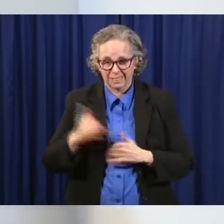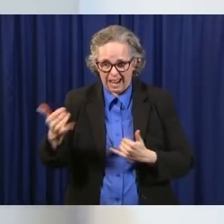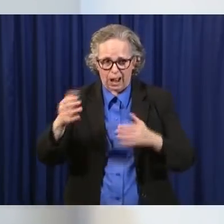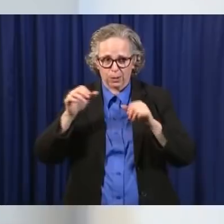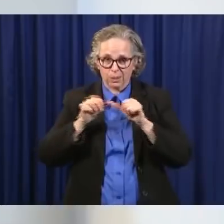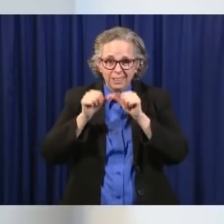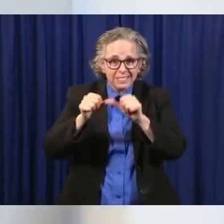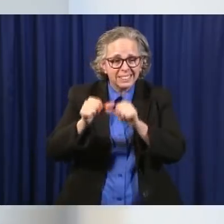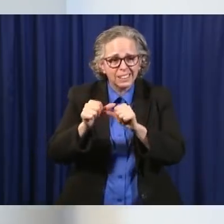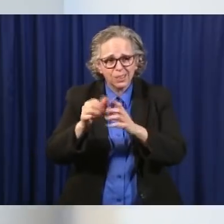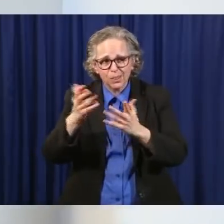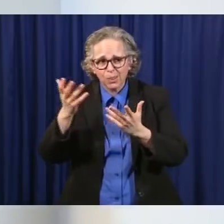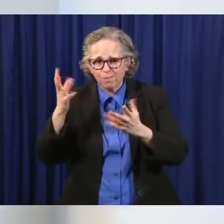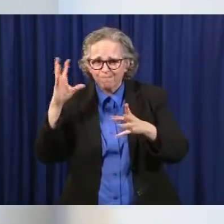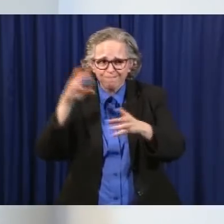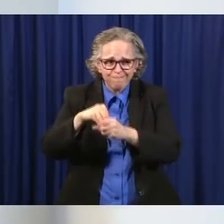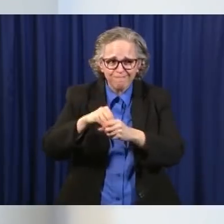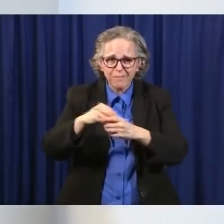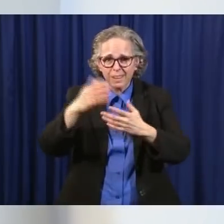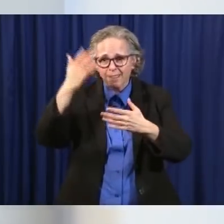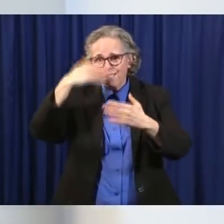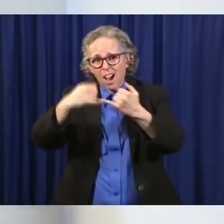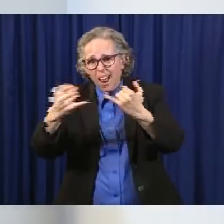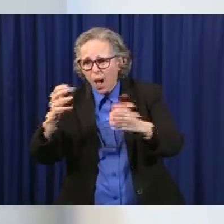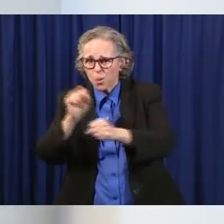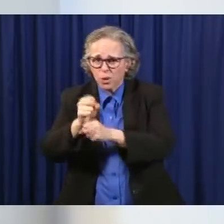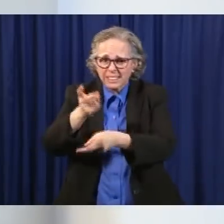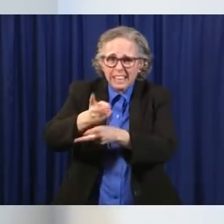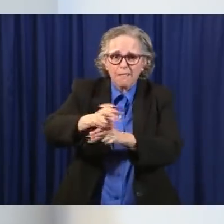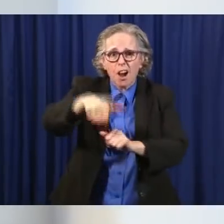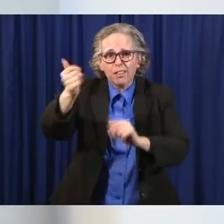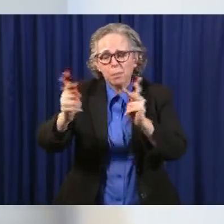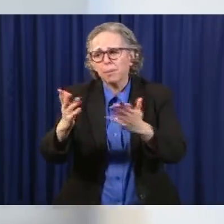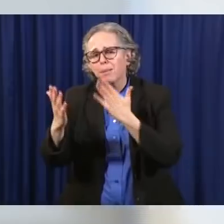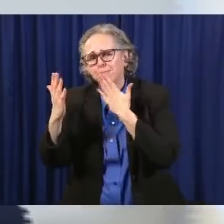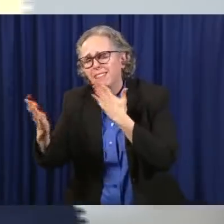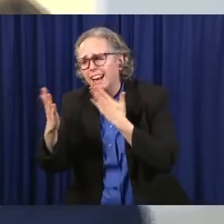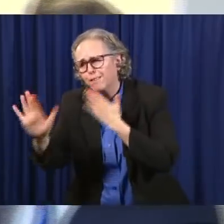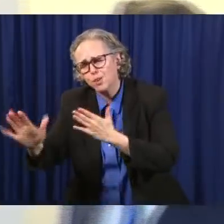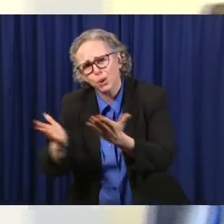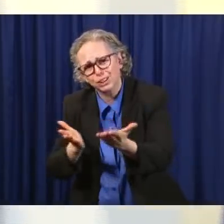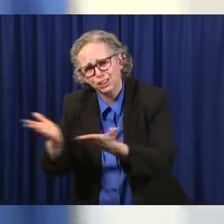to be one of those frontline people who are serving others. So we thank you for that service as well.